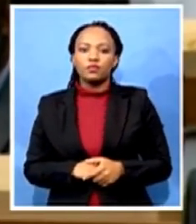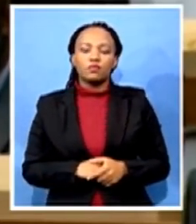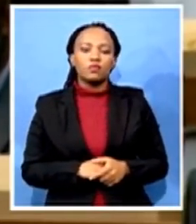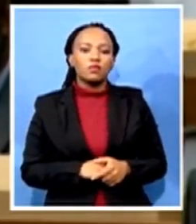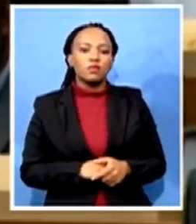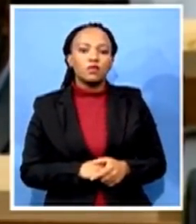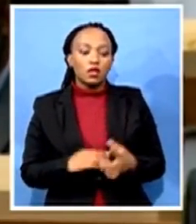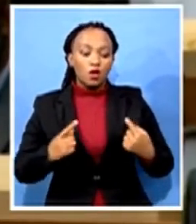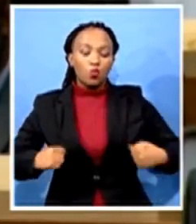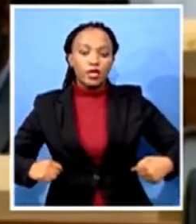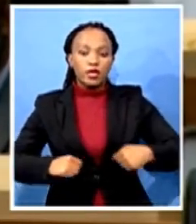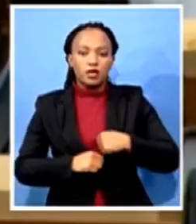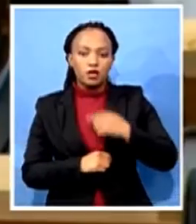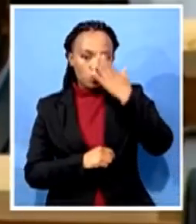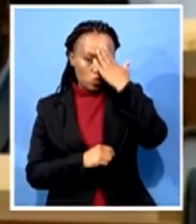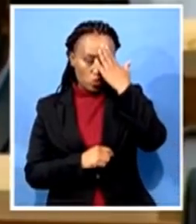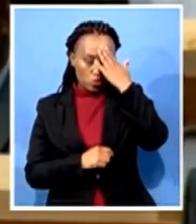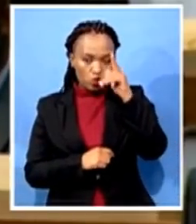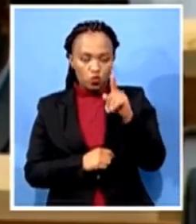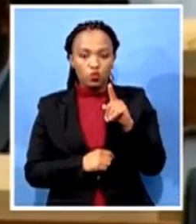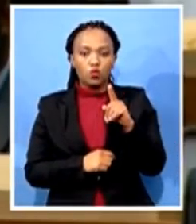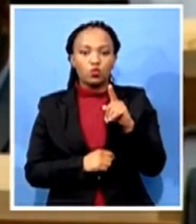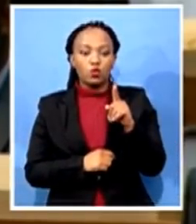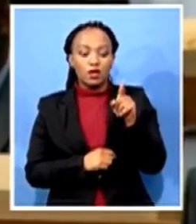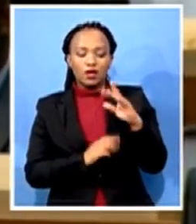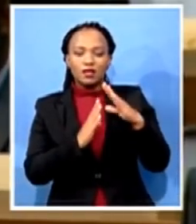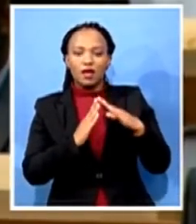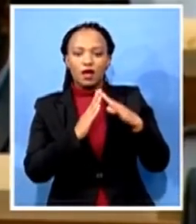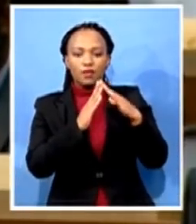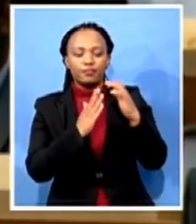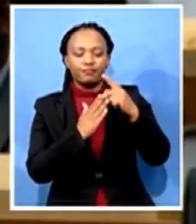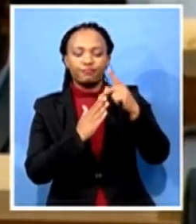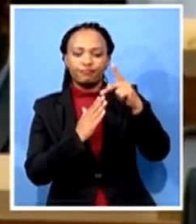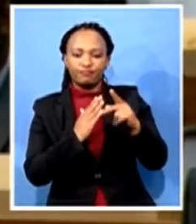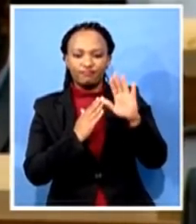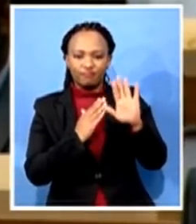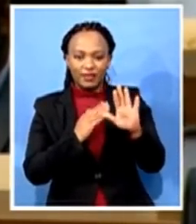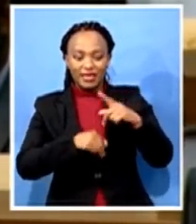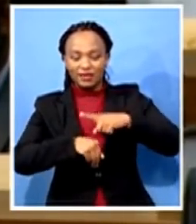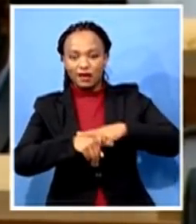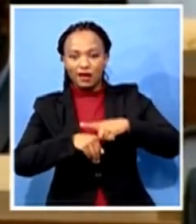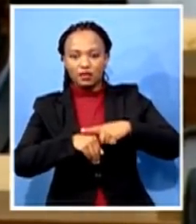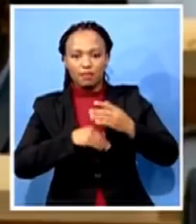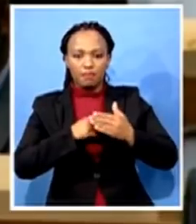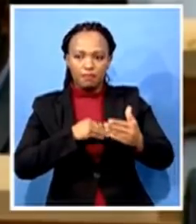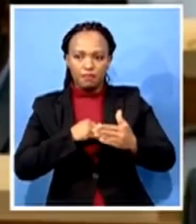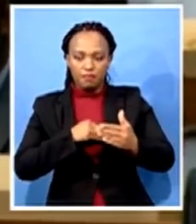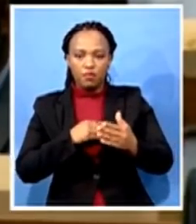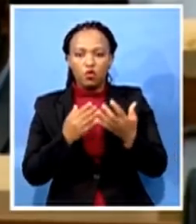underlying the housing project through that period have been the subject matter of a number